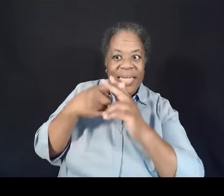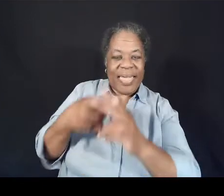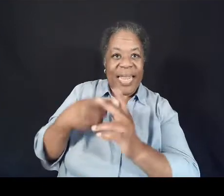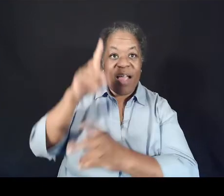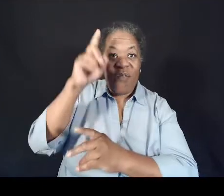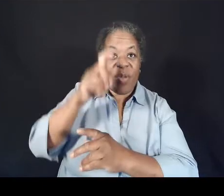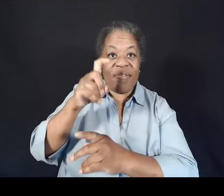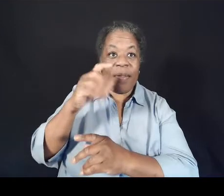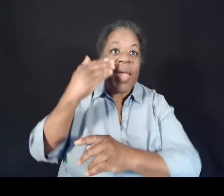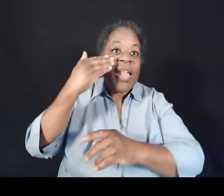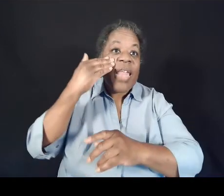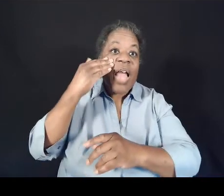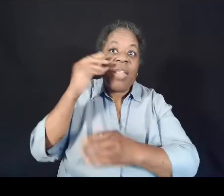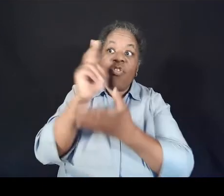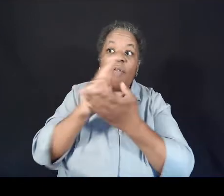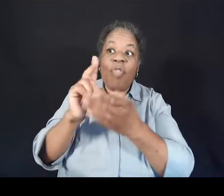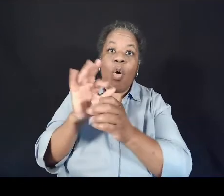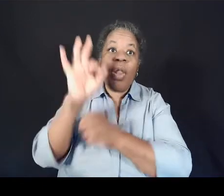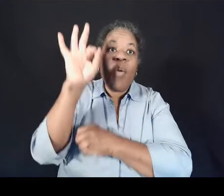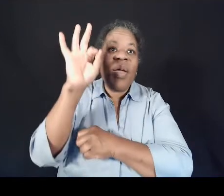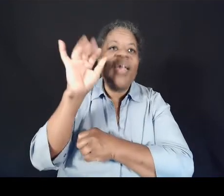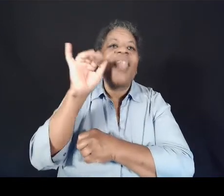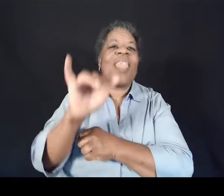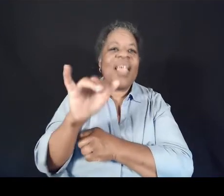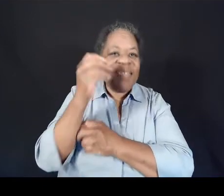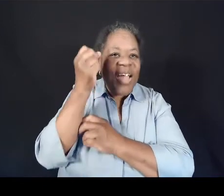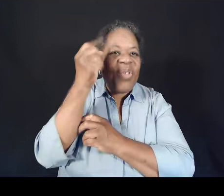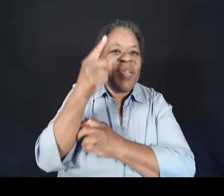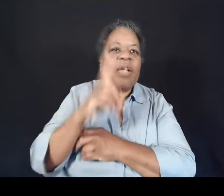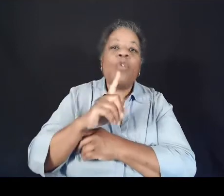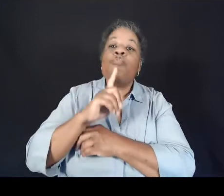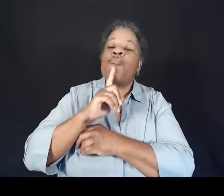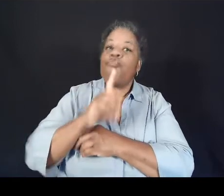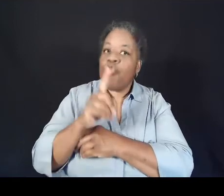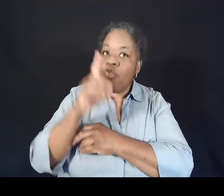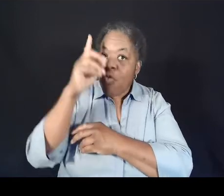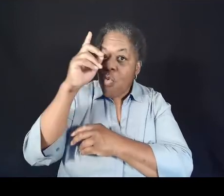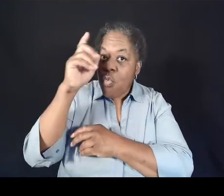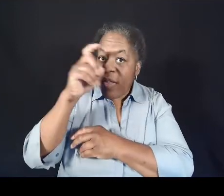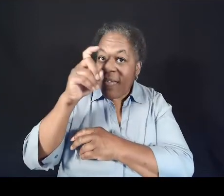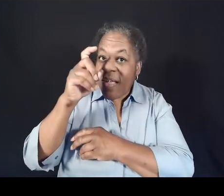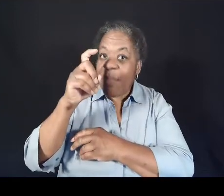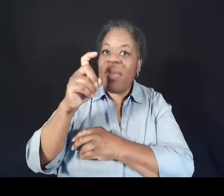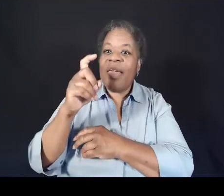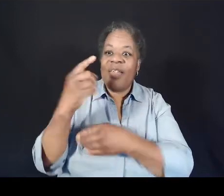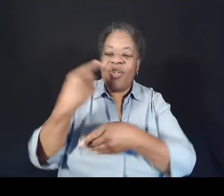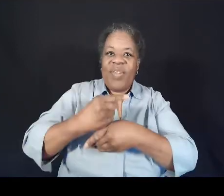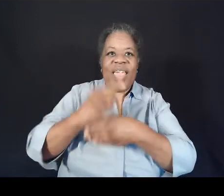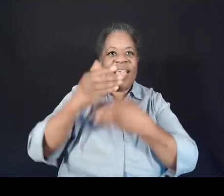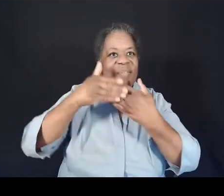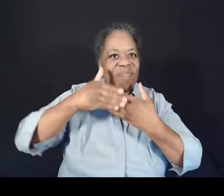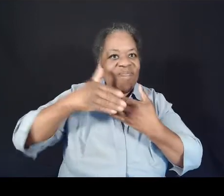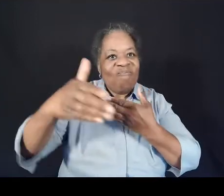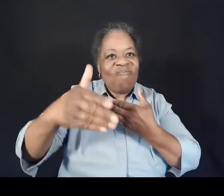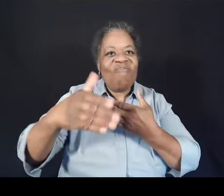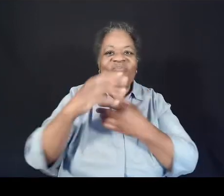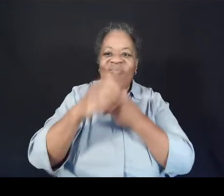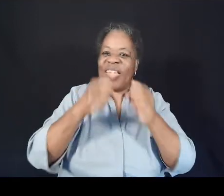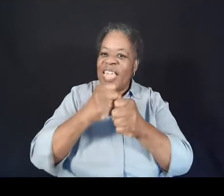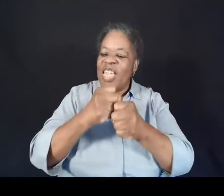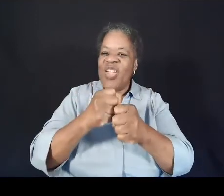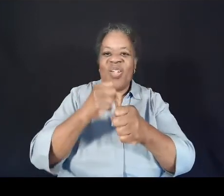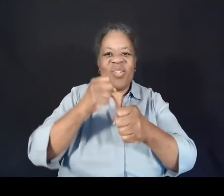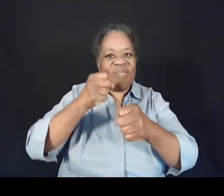of the Holy One is understanding. For through wisdom, your days will be many and years will be added to your life.